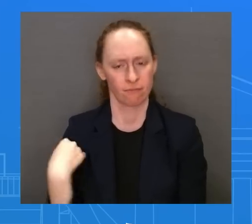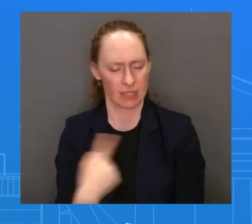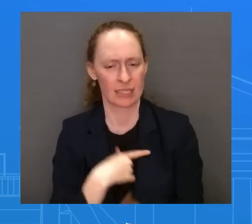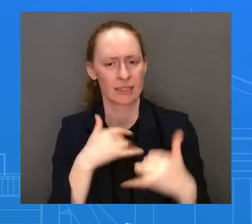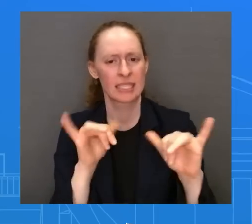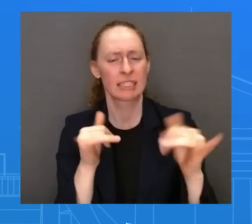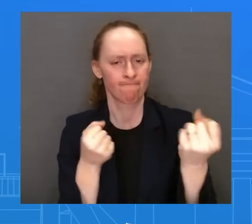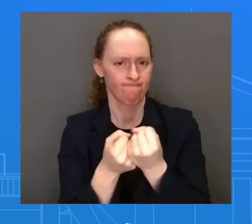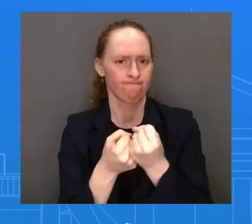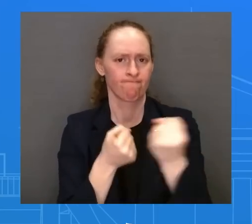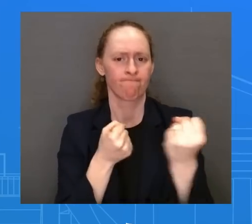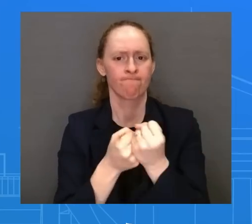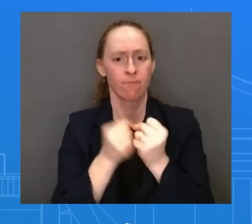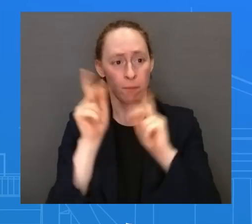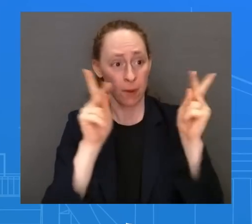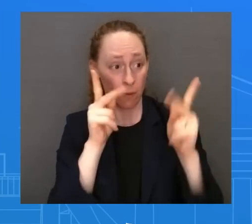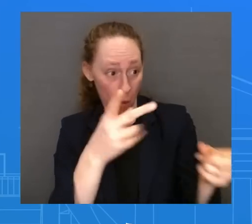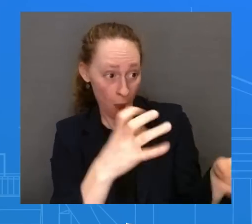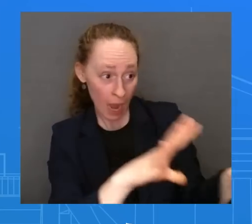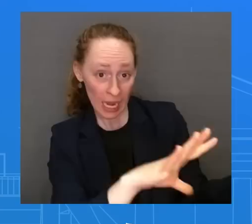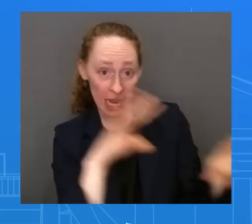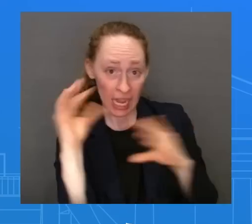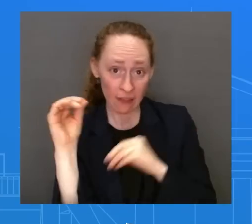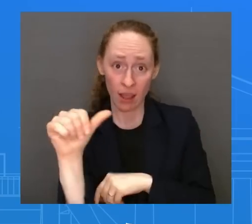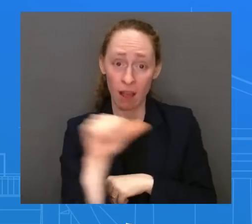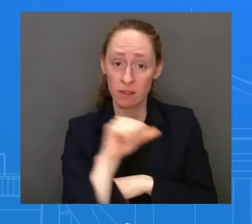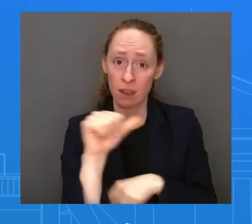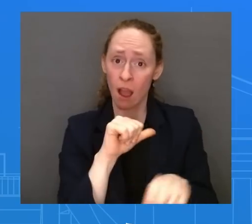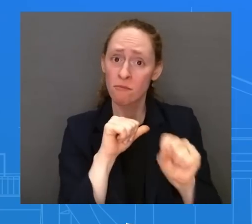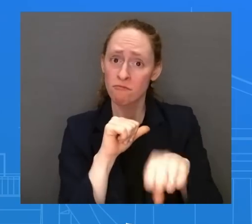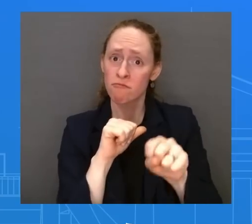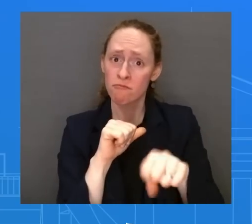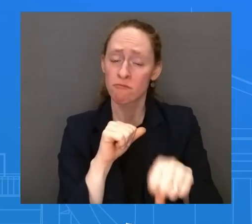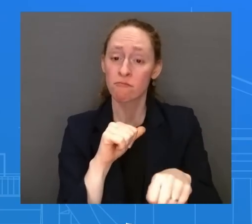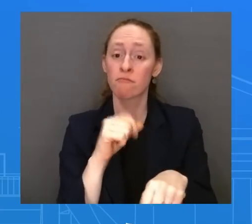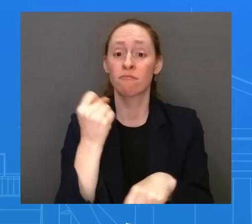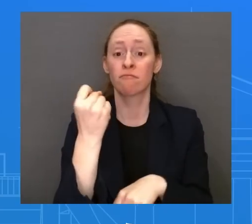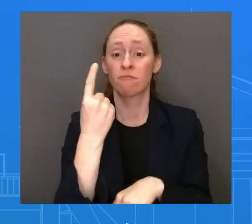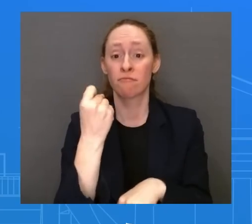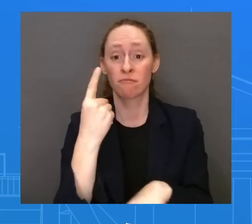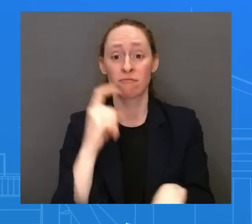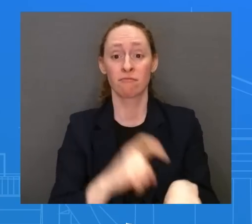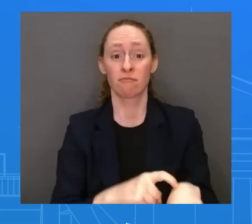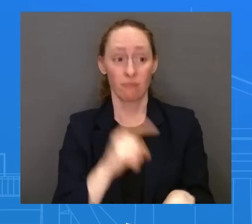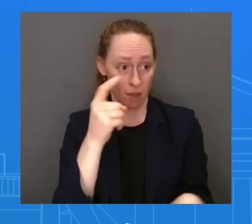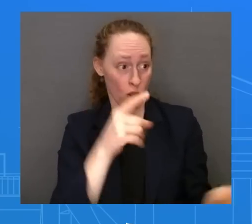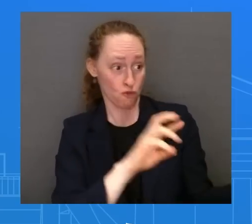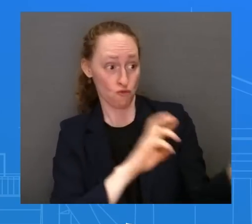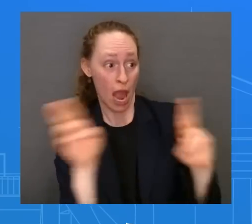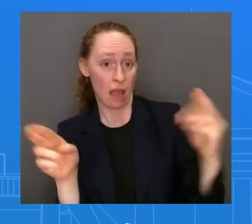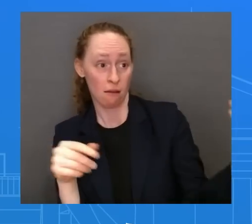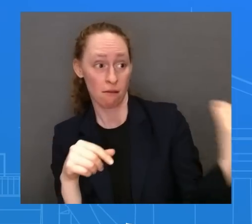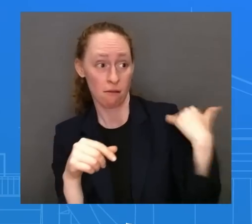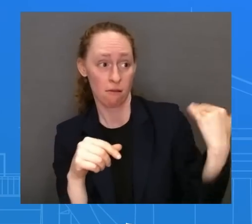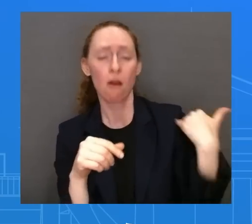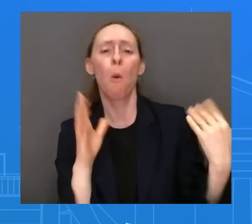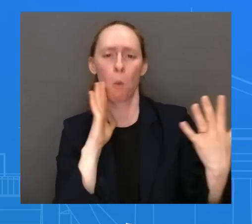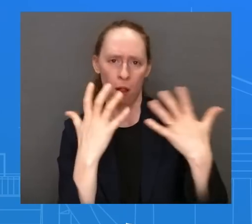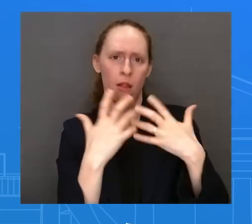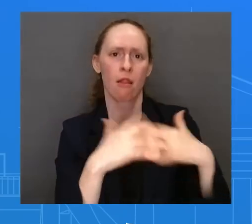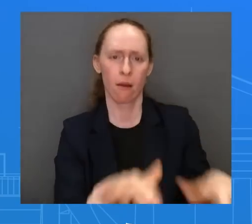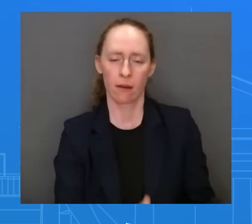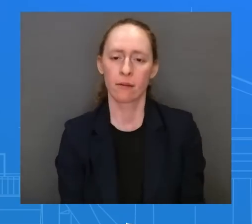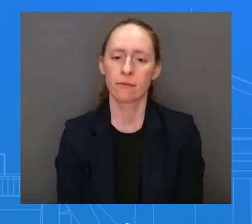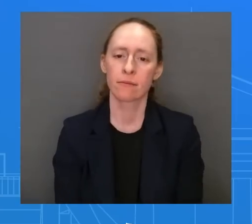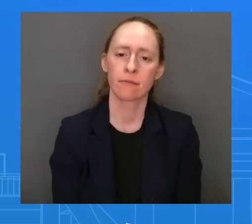and we have proudly welcomed nearly a hundred thousand of our Afghan partners and their family members to the United States many of these